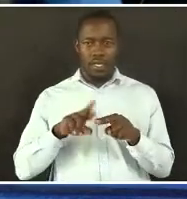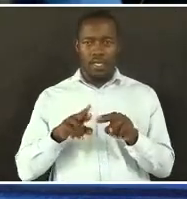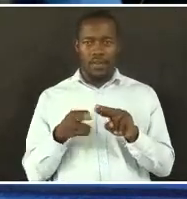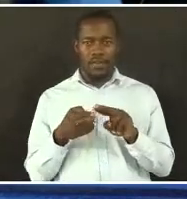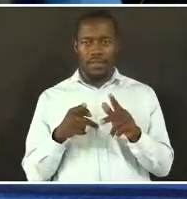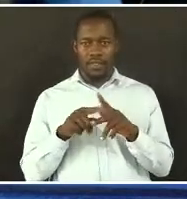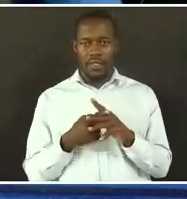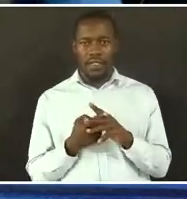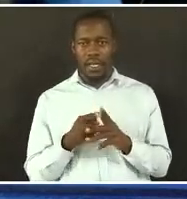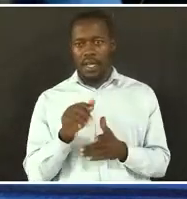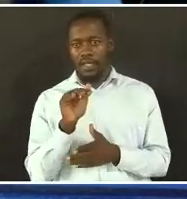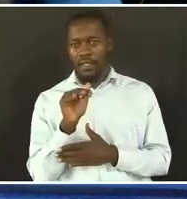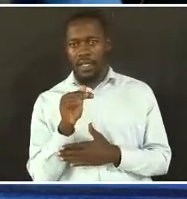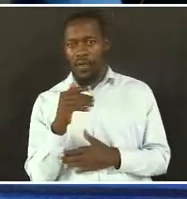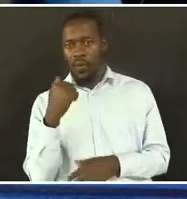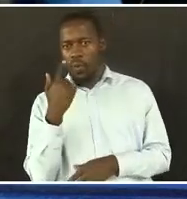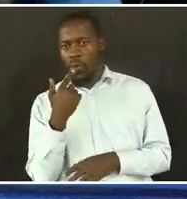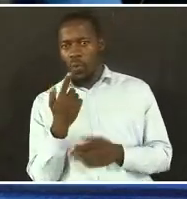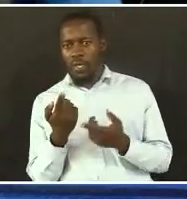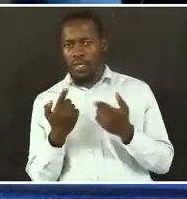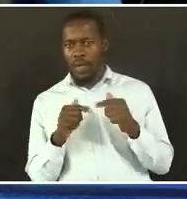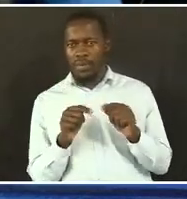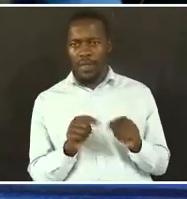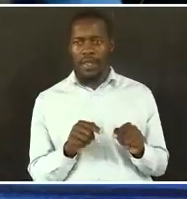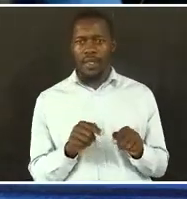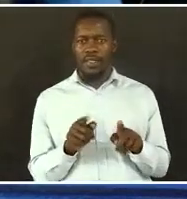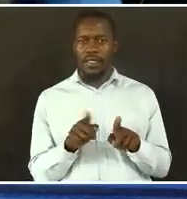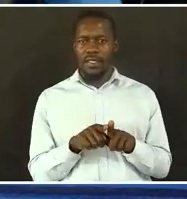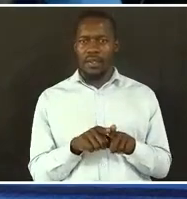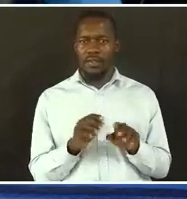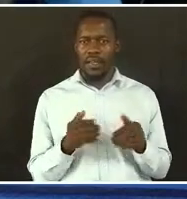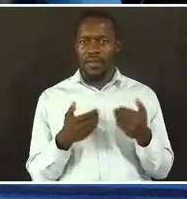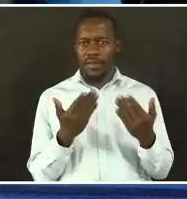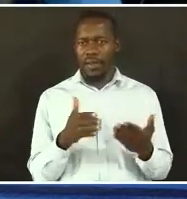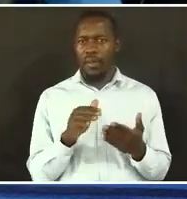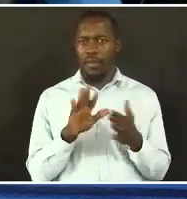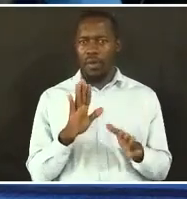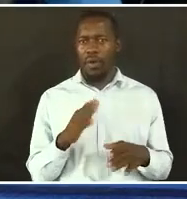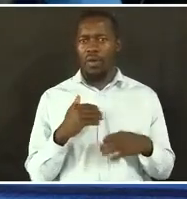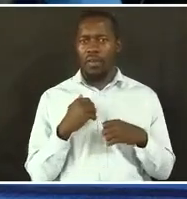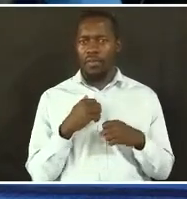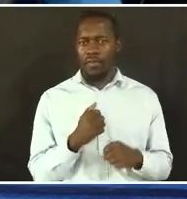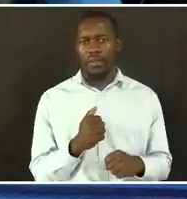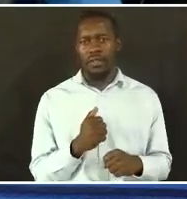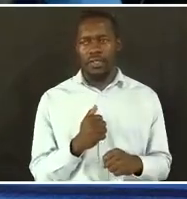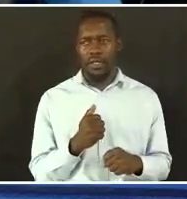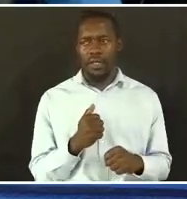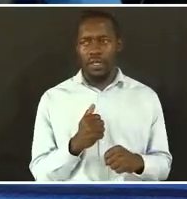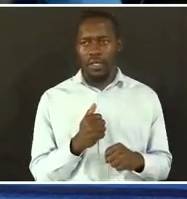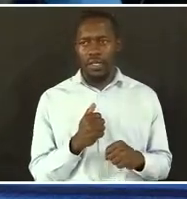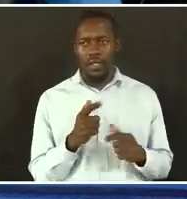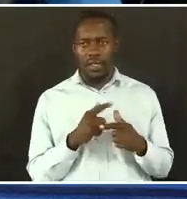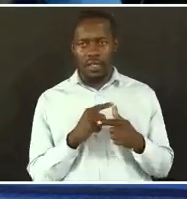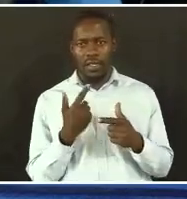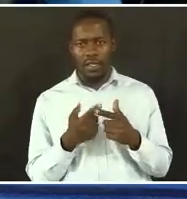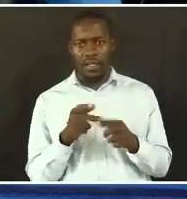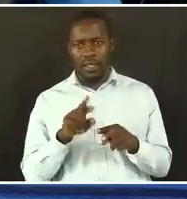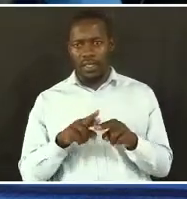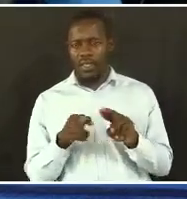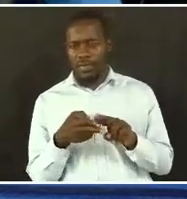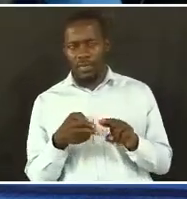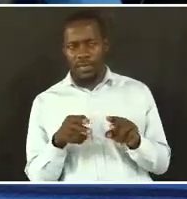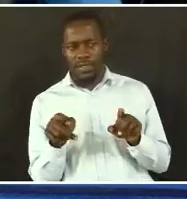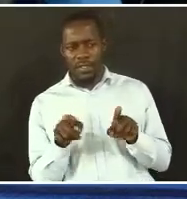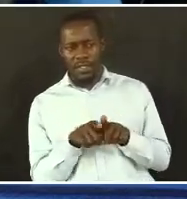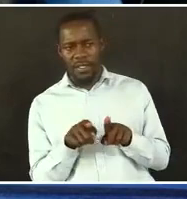who has come to this event and is being given a lot of prominence? That is when they'll start talking of you, that how you used to visit